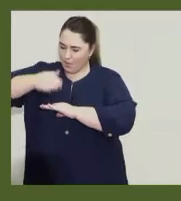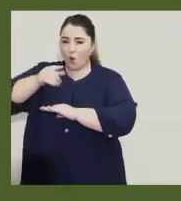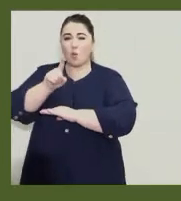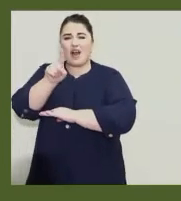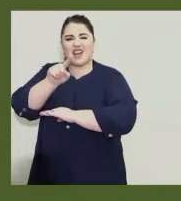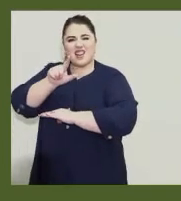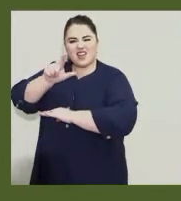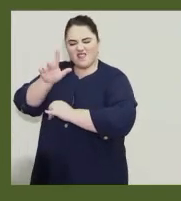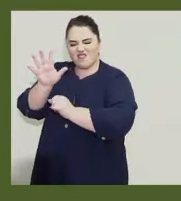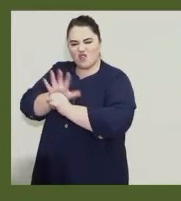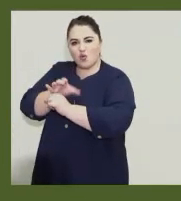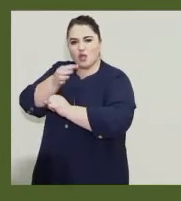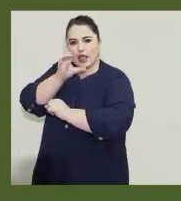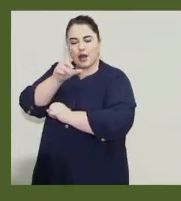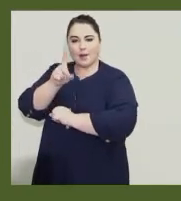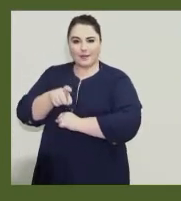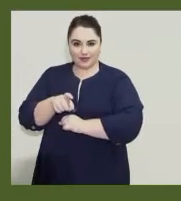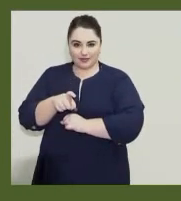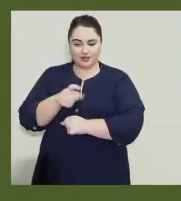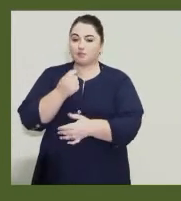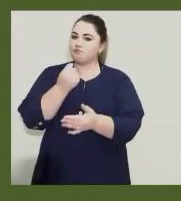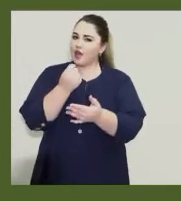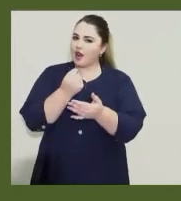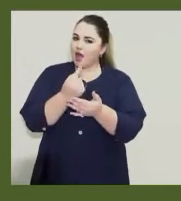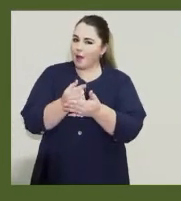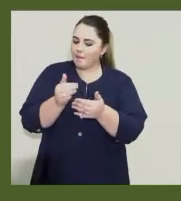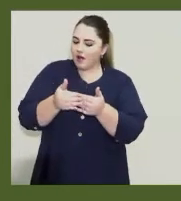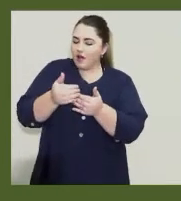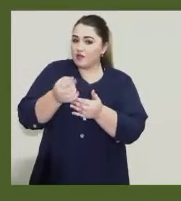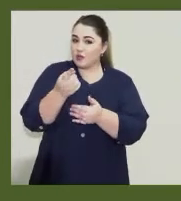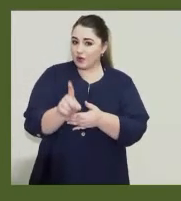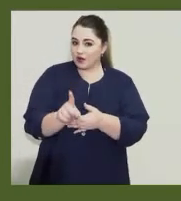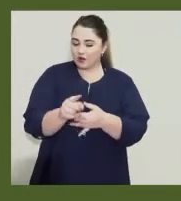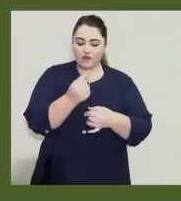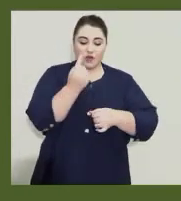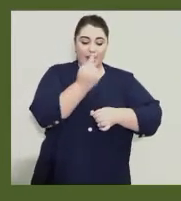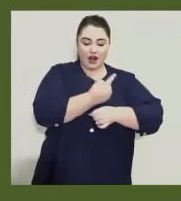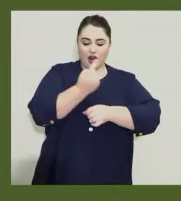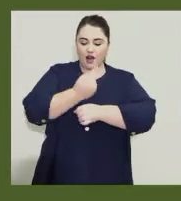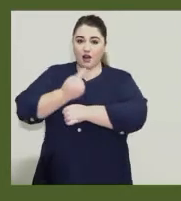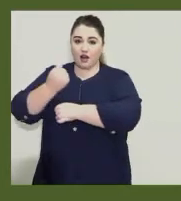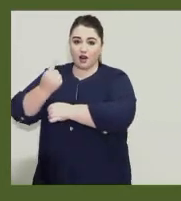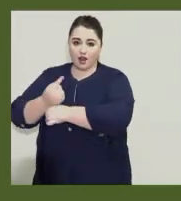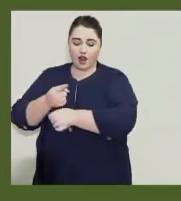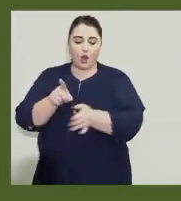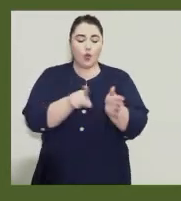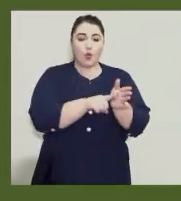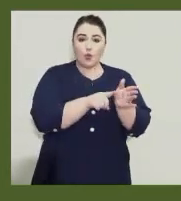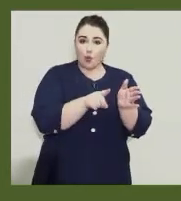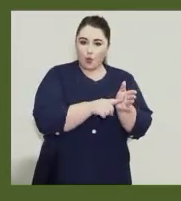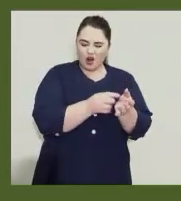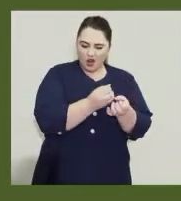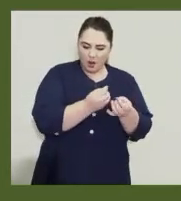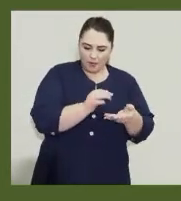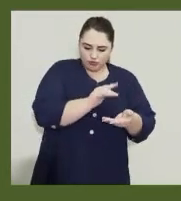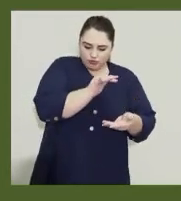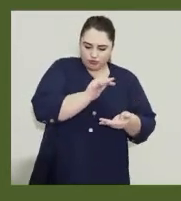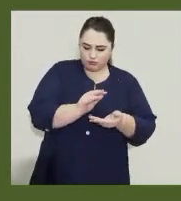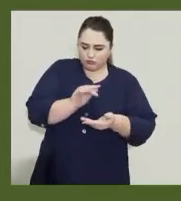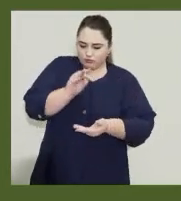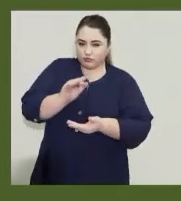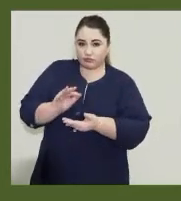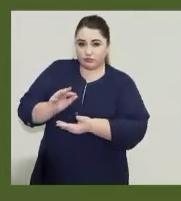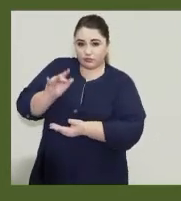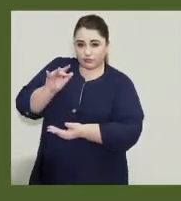whole liter to drink. And what happened next? For each day, the amount of urine produced, after giving